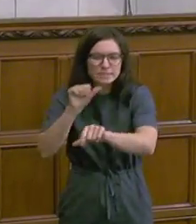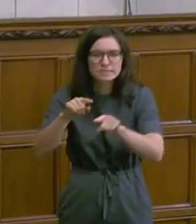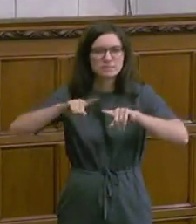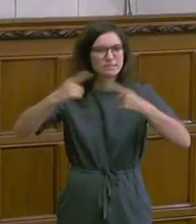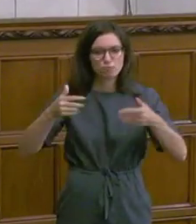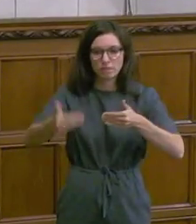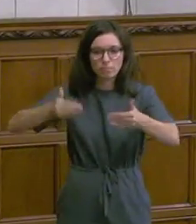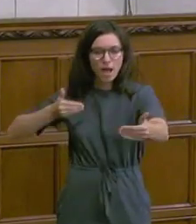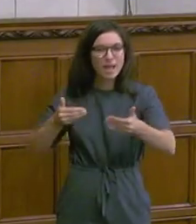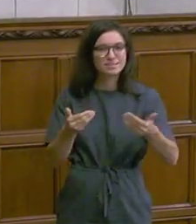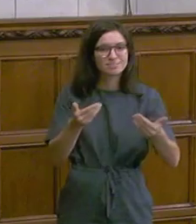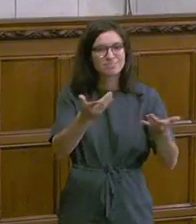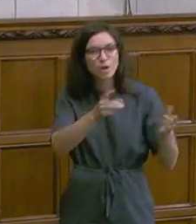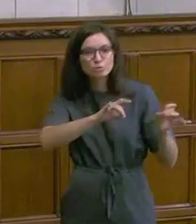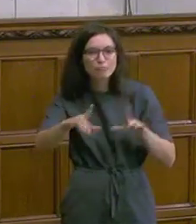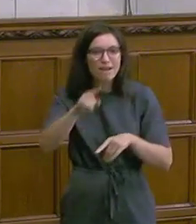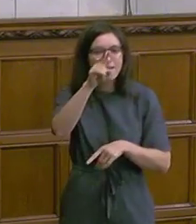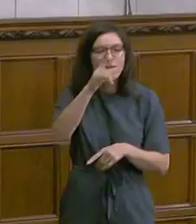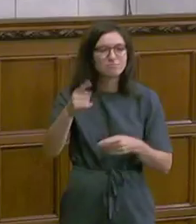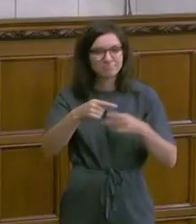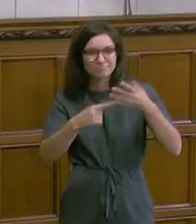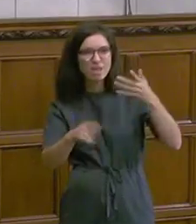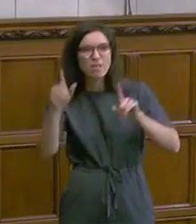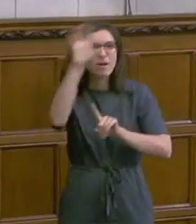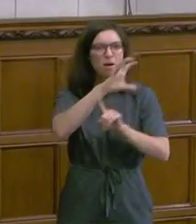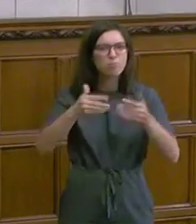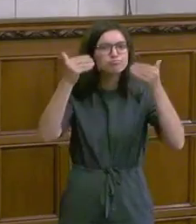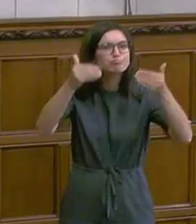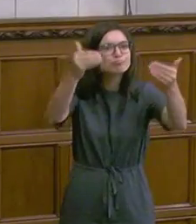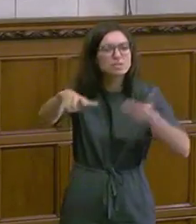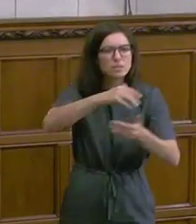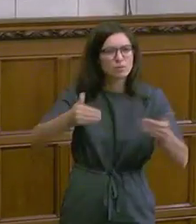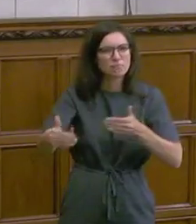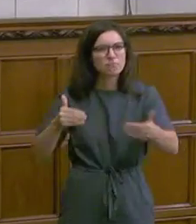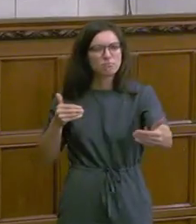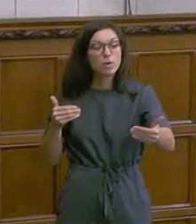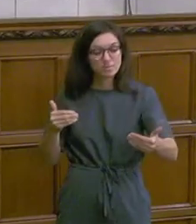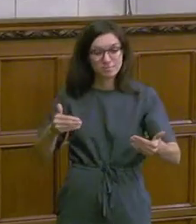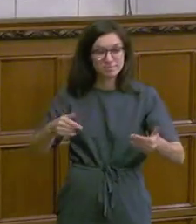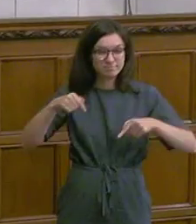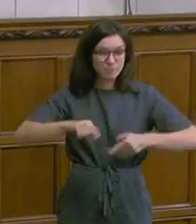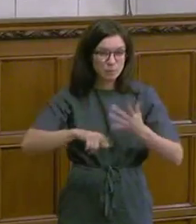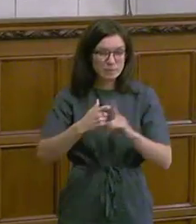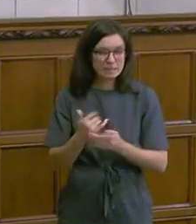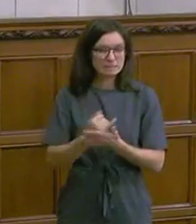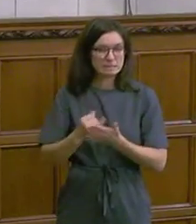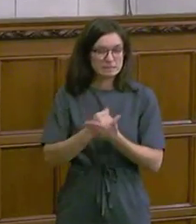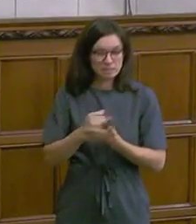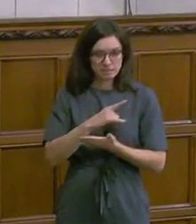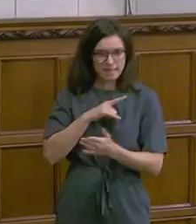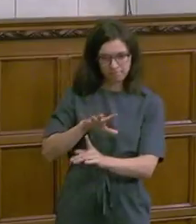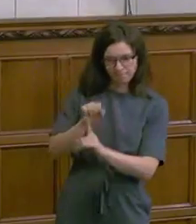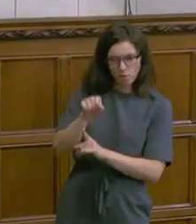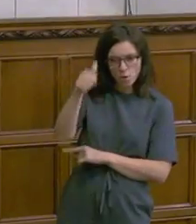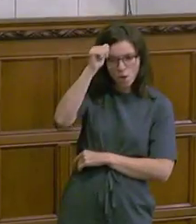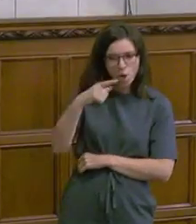are understandably frustrated by this. They know that their child's not really reaching their potential with hearing aids, but they don't meet